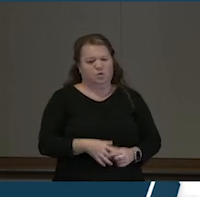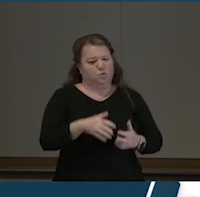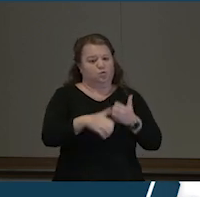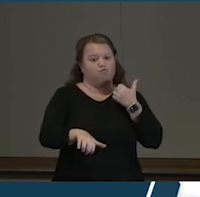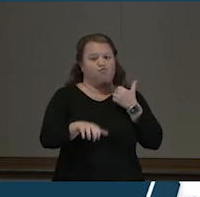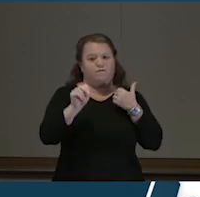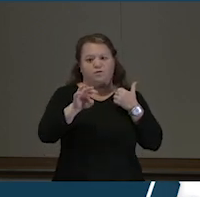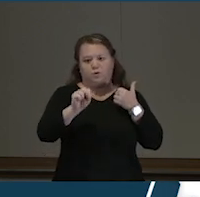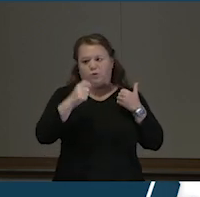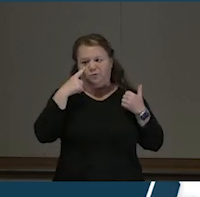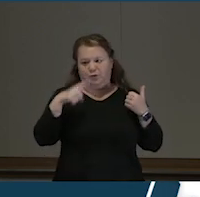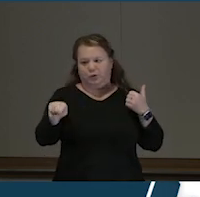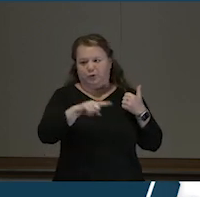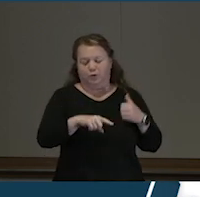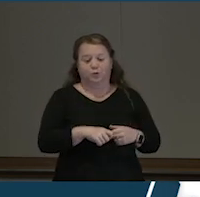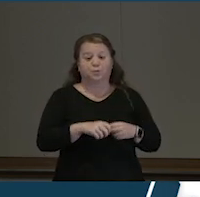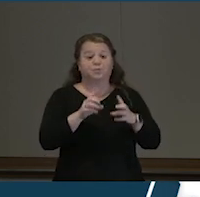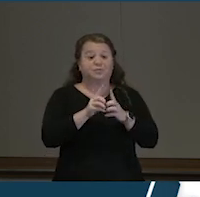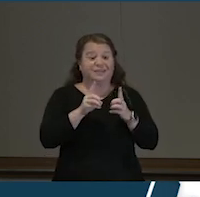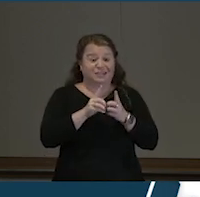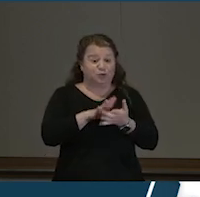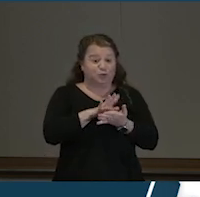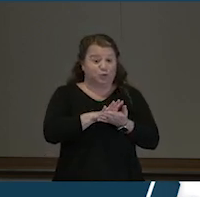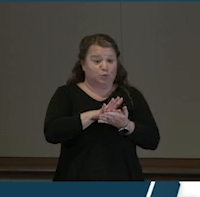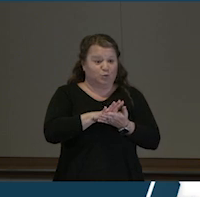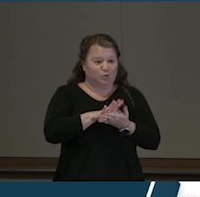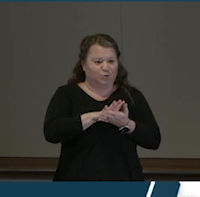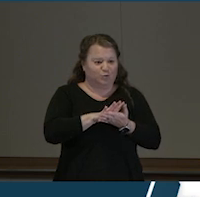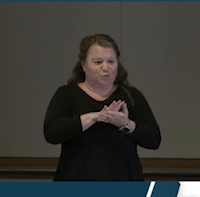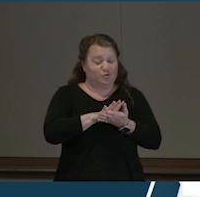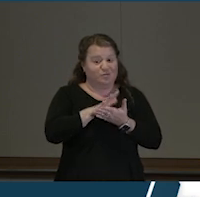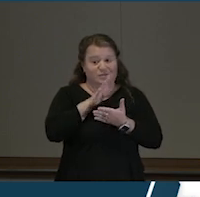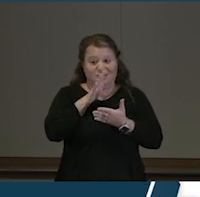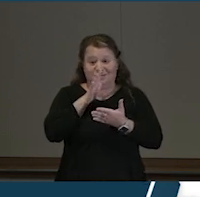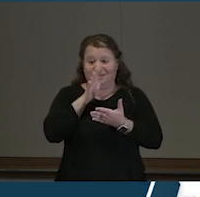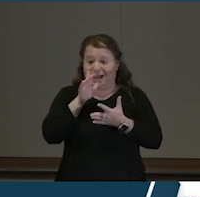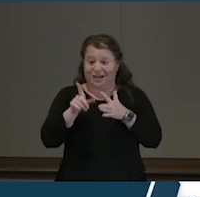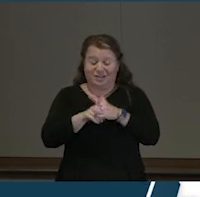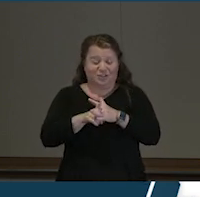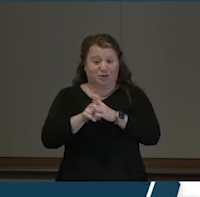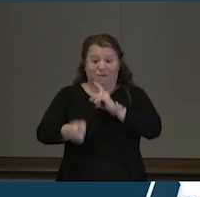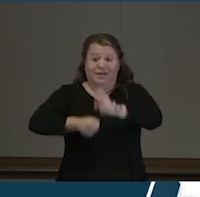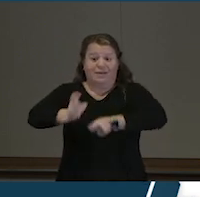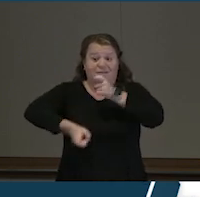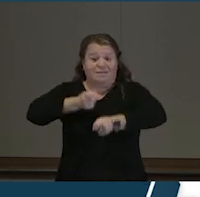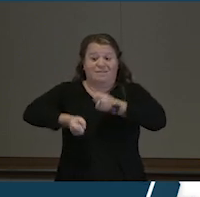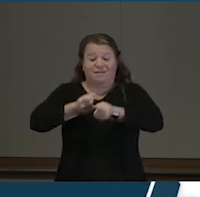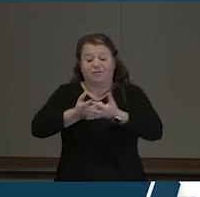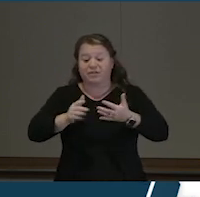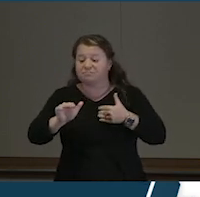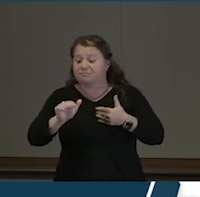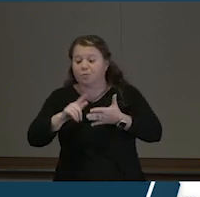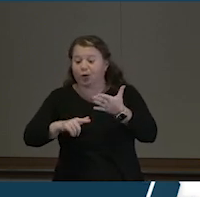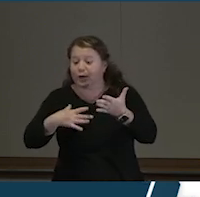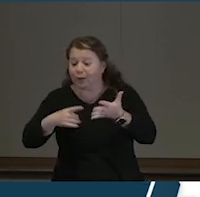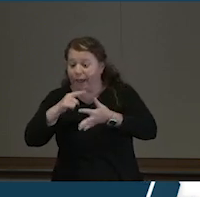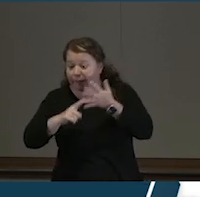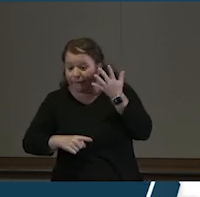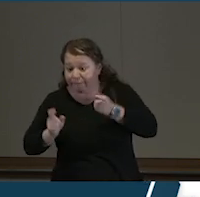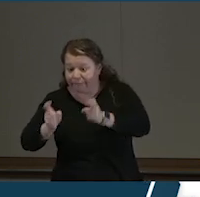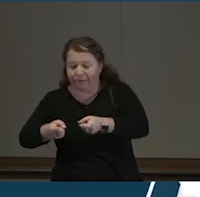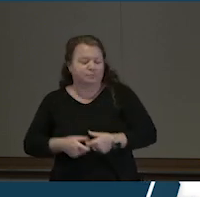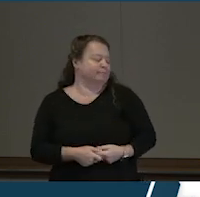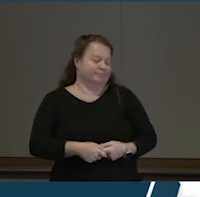for you. The district, the school, is not going to come over to you with a silver platter and say, what would you like? So